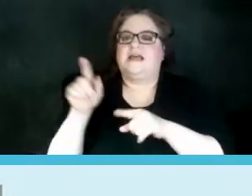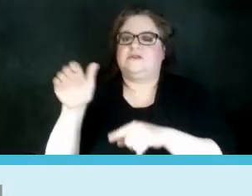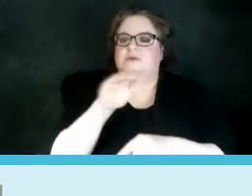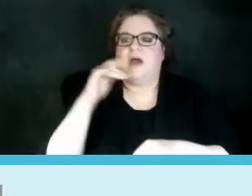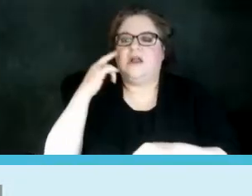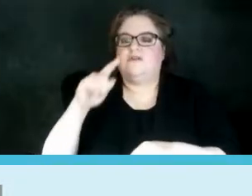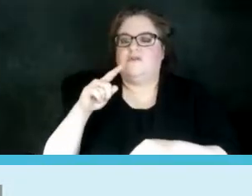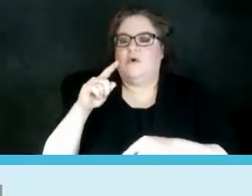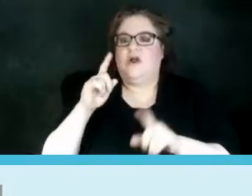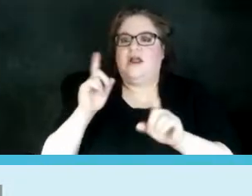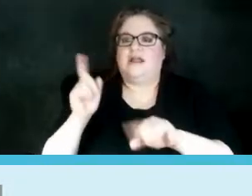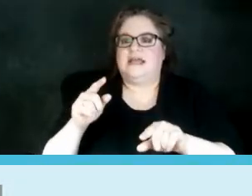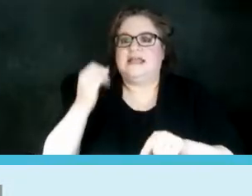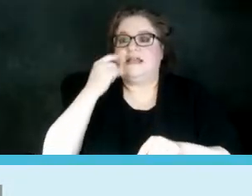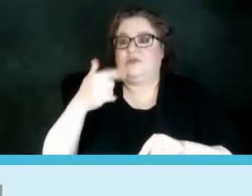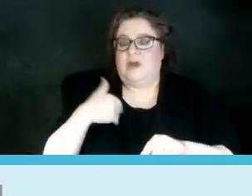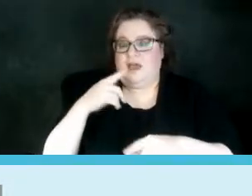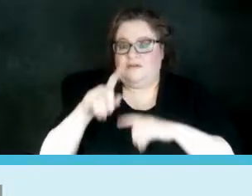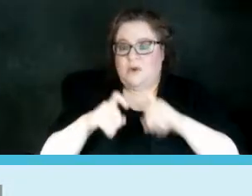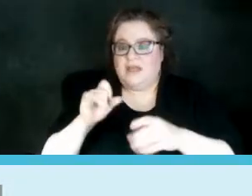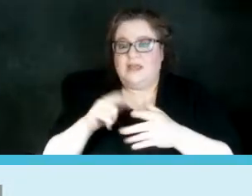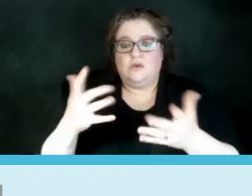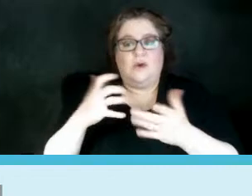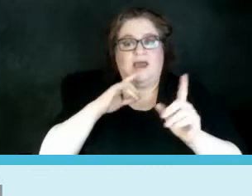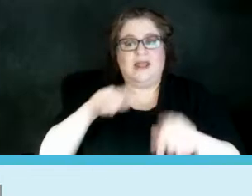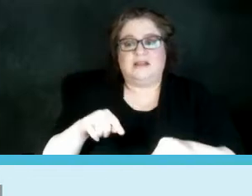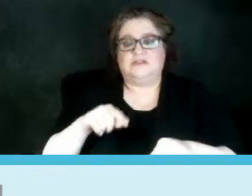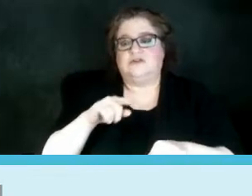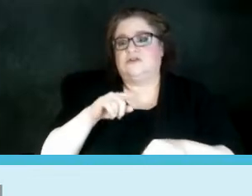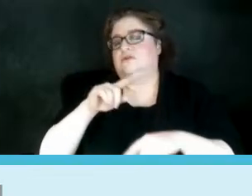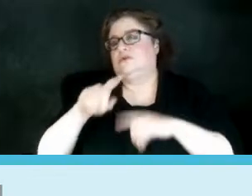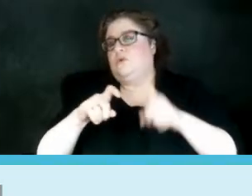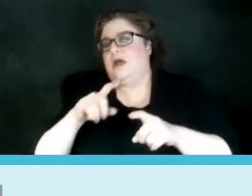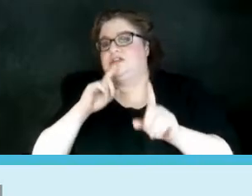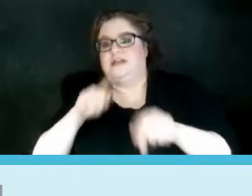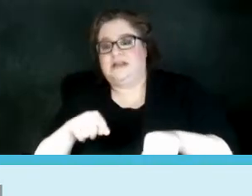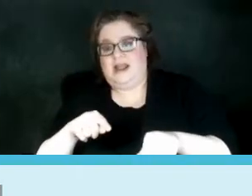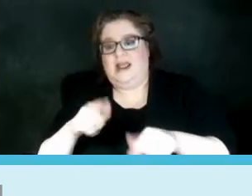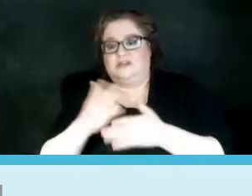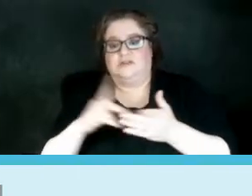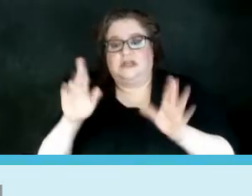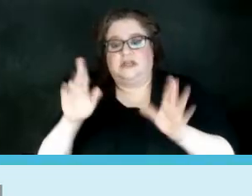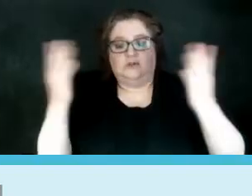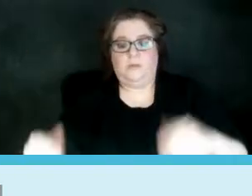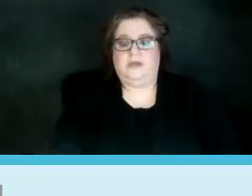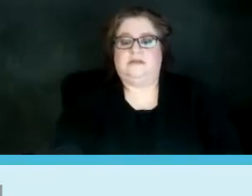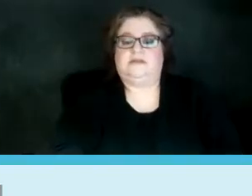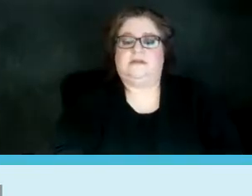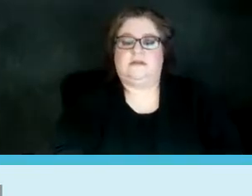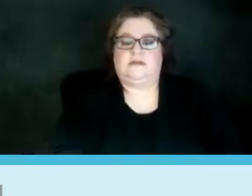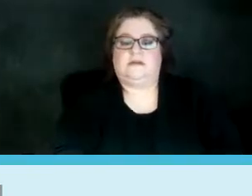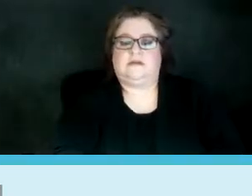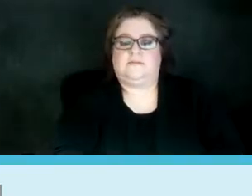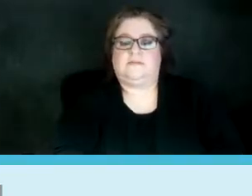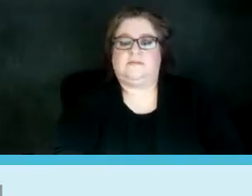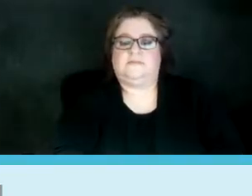for attendees, if you have questions that you want answered, the Q&A section is open. So please write your questions